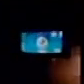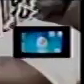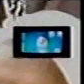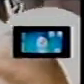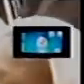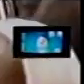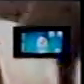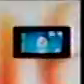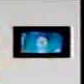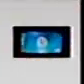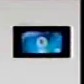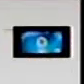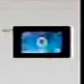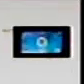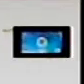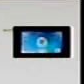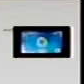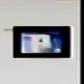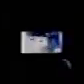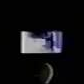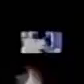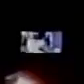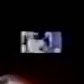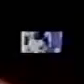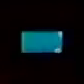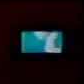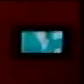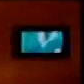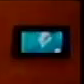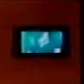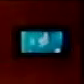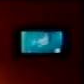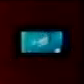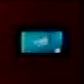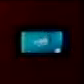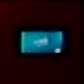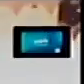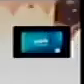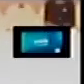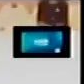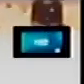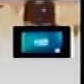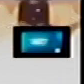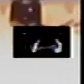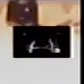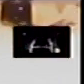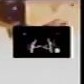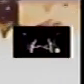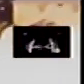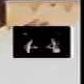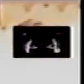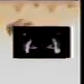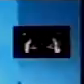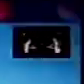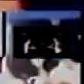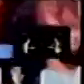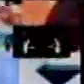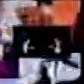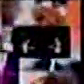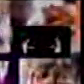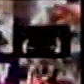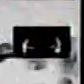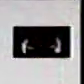campus students, and young adults will be inspired to arise and shine at the Impact Academy. Ministry is God's servant.